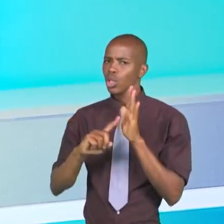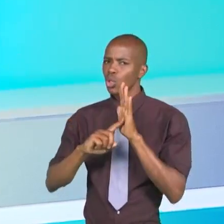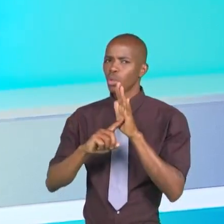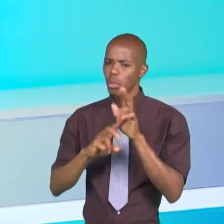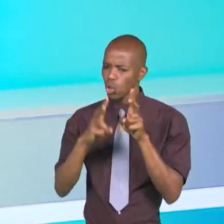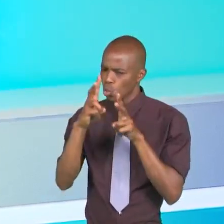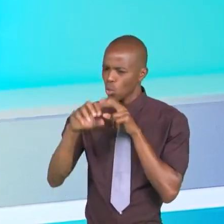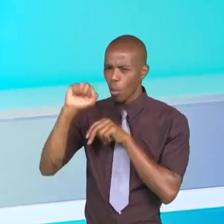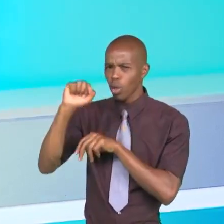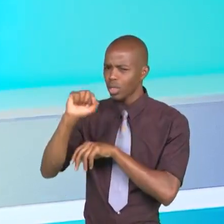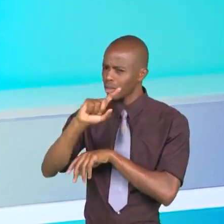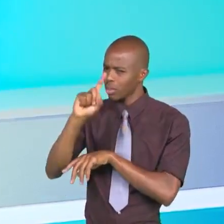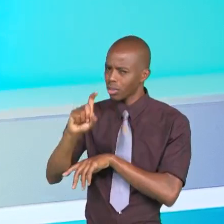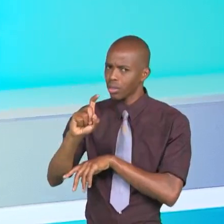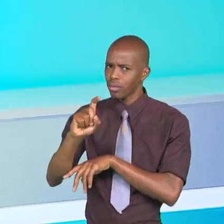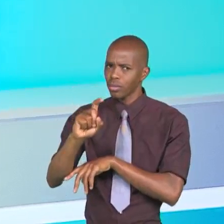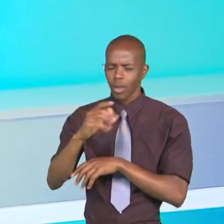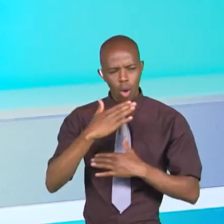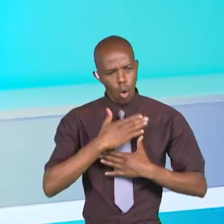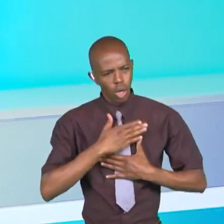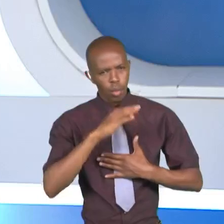politics? Honorable Gakuye.